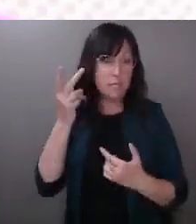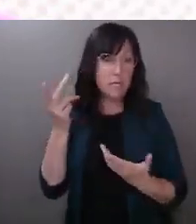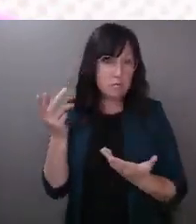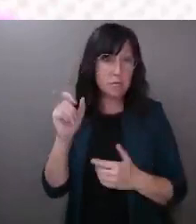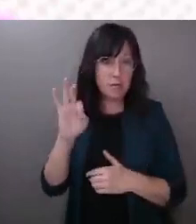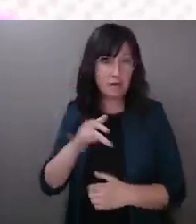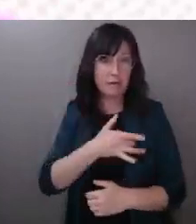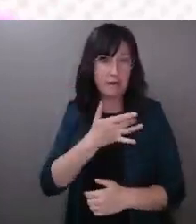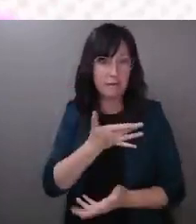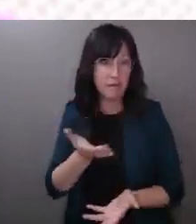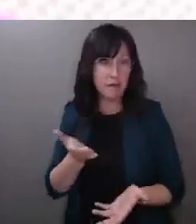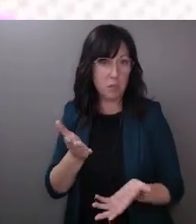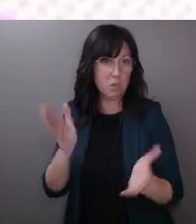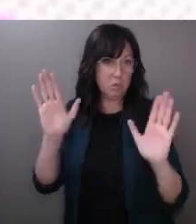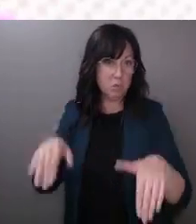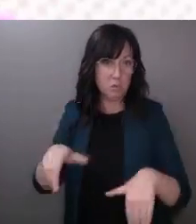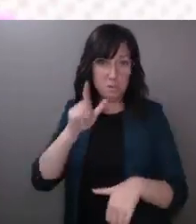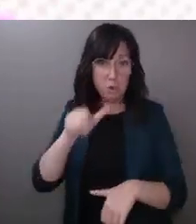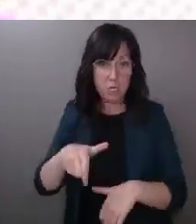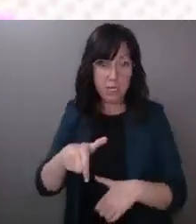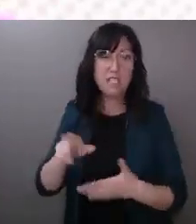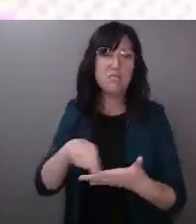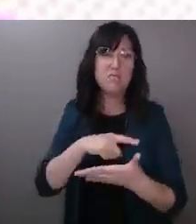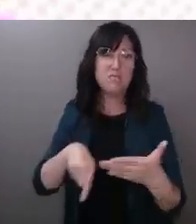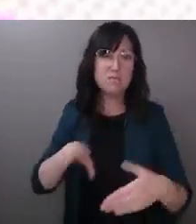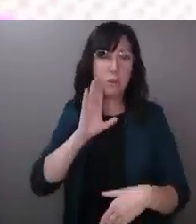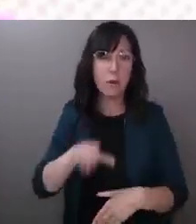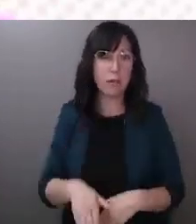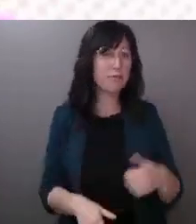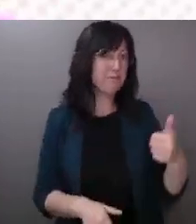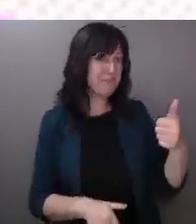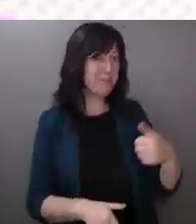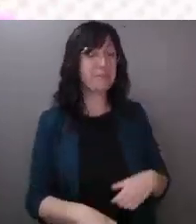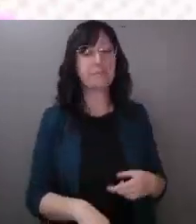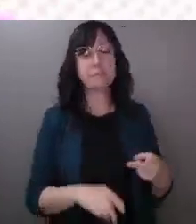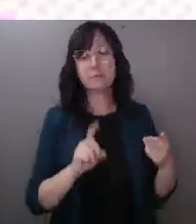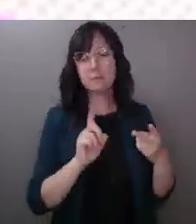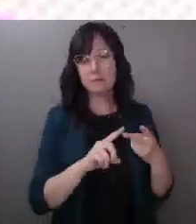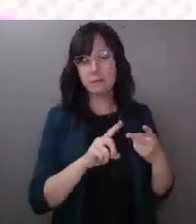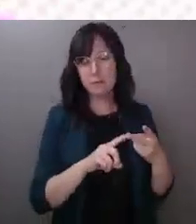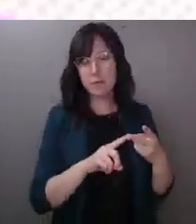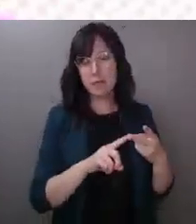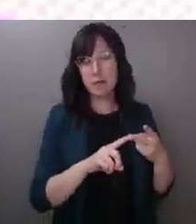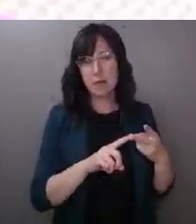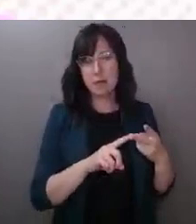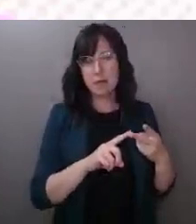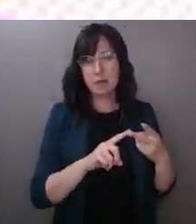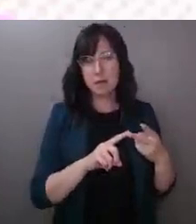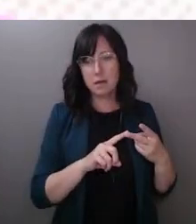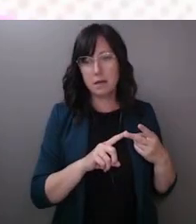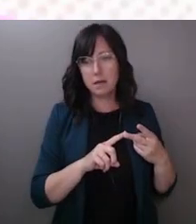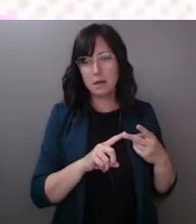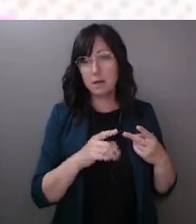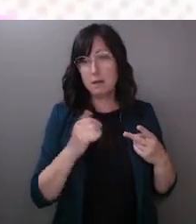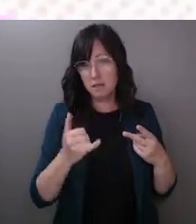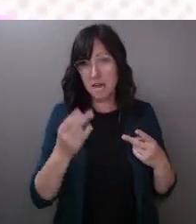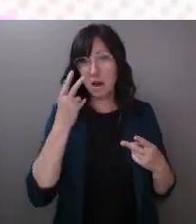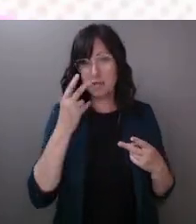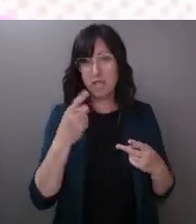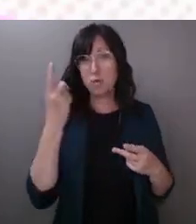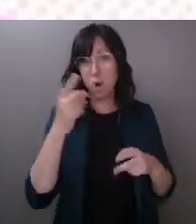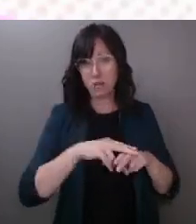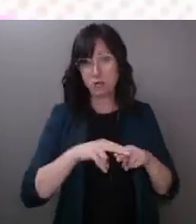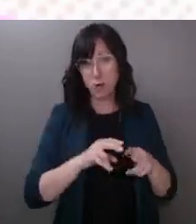have to adjust. Thank you. For my follow-up question, I was wondering, right now we're seeing single car